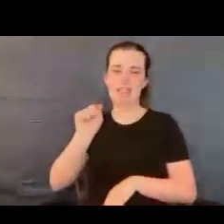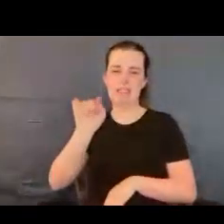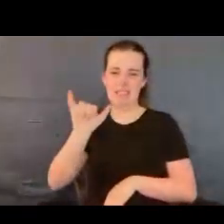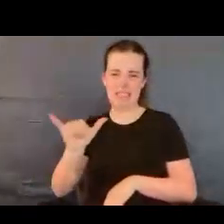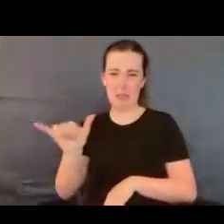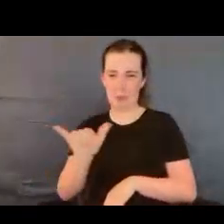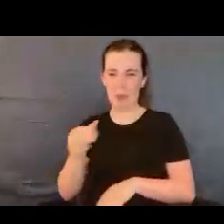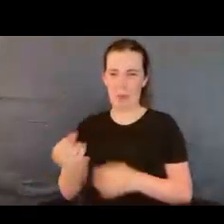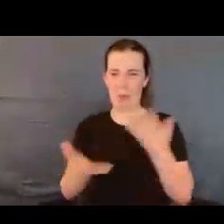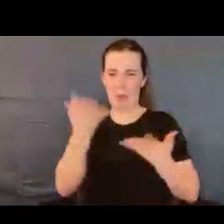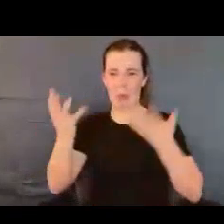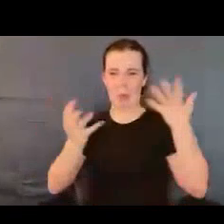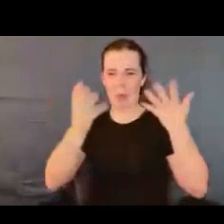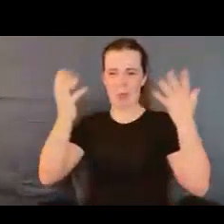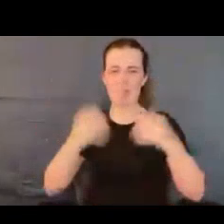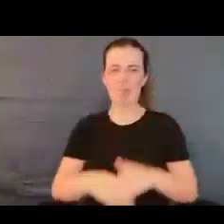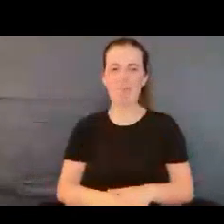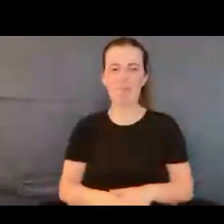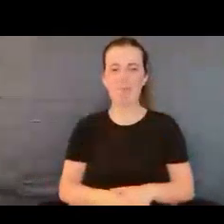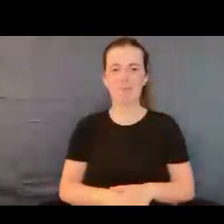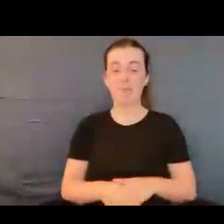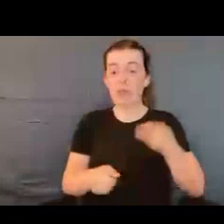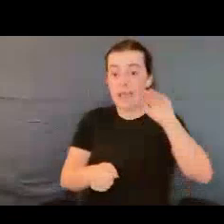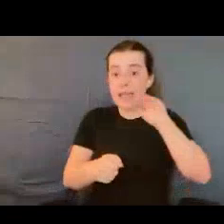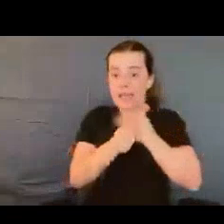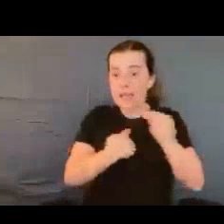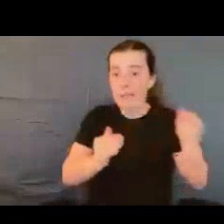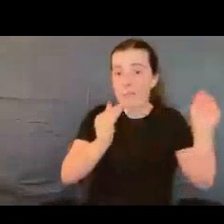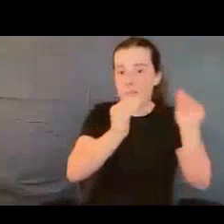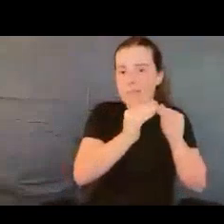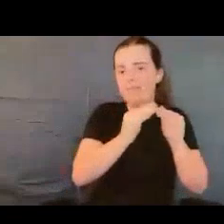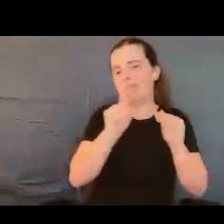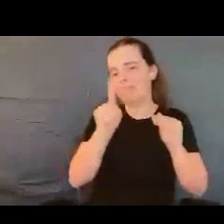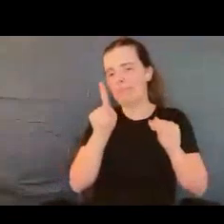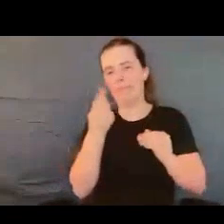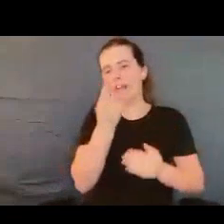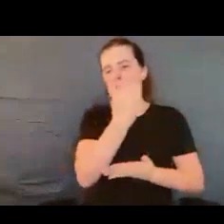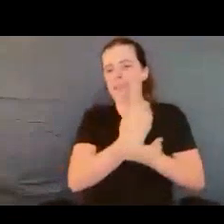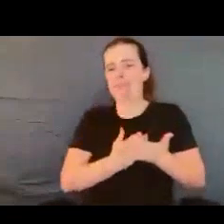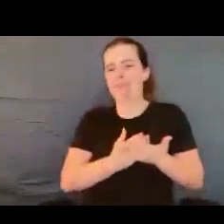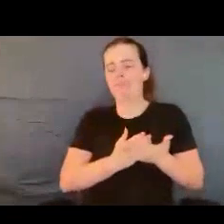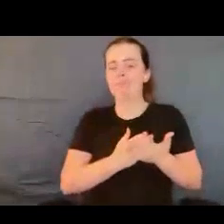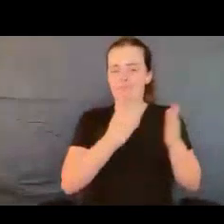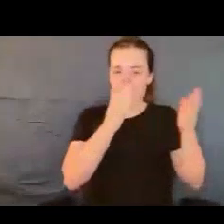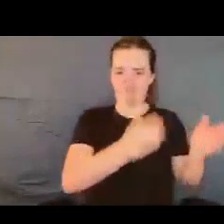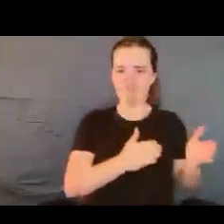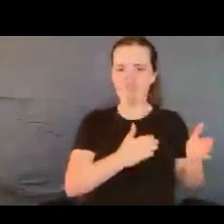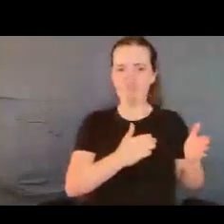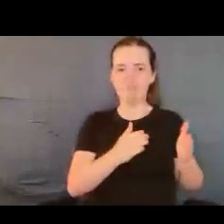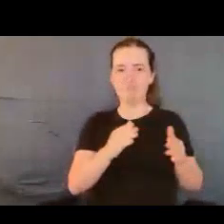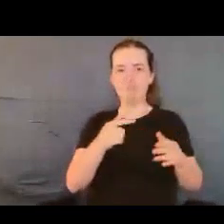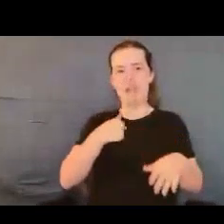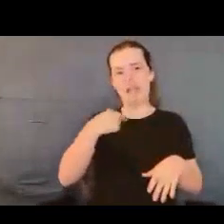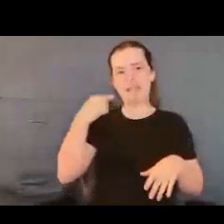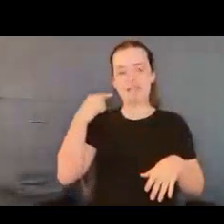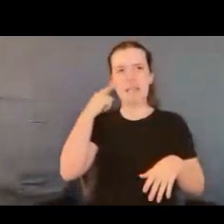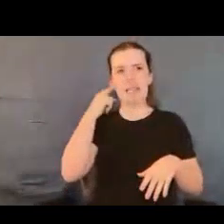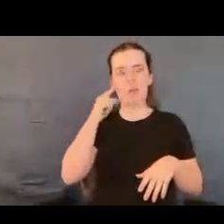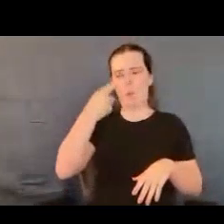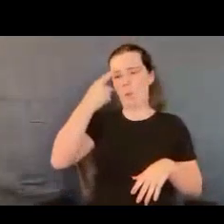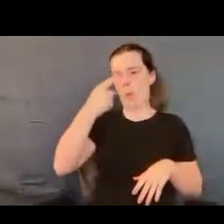Um, so Hidden Peak, the first section I'll break down is the first, I would say, third of the race. It's